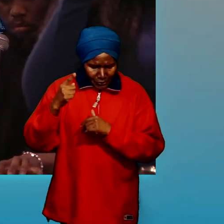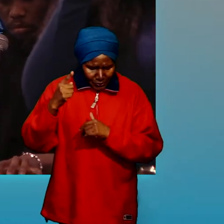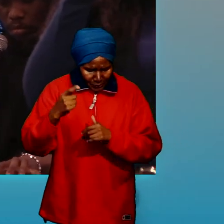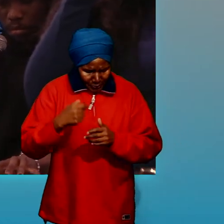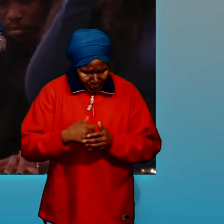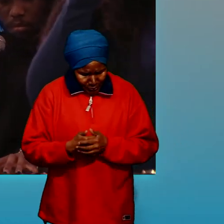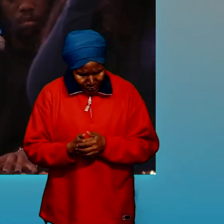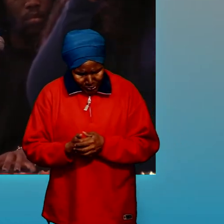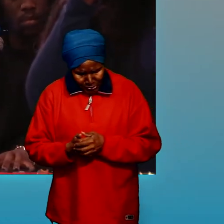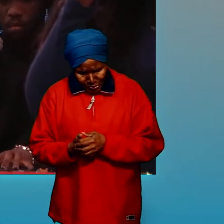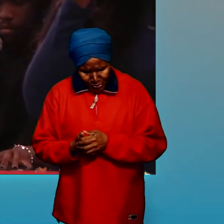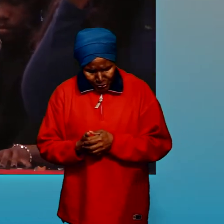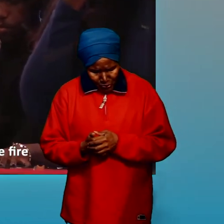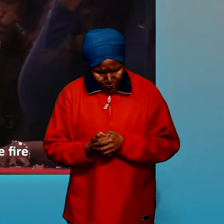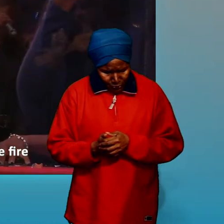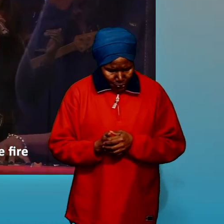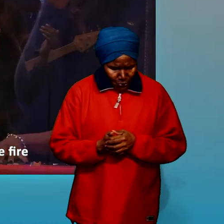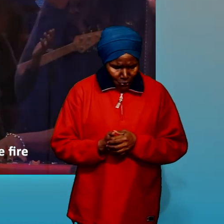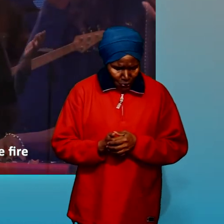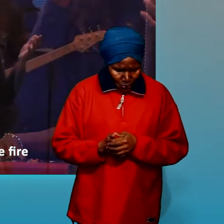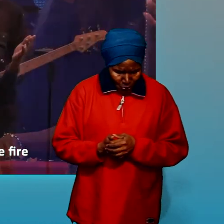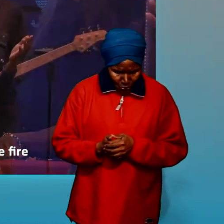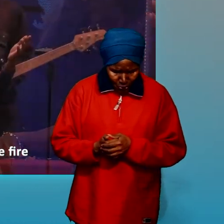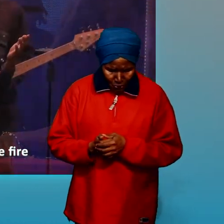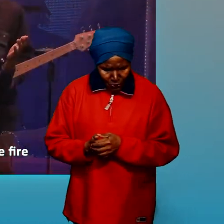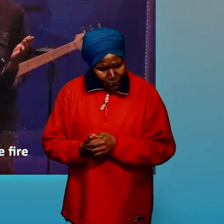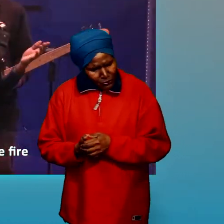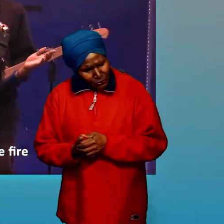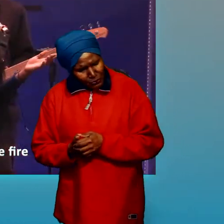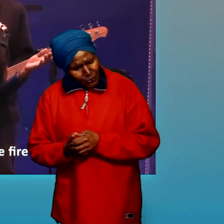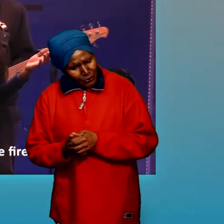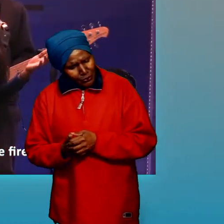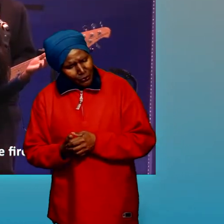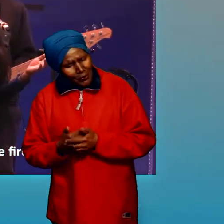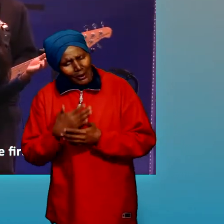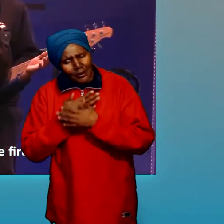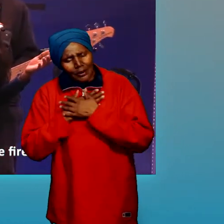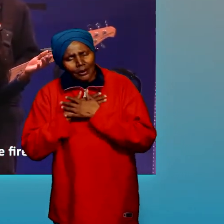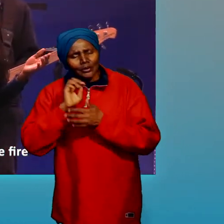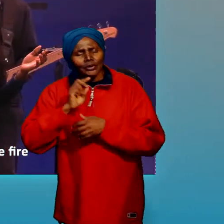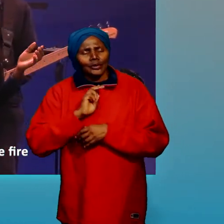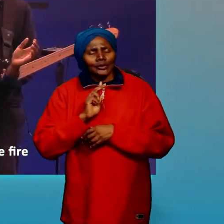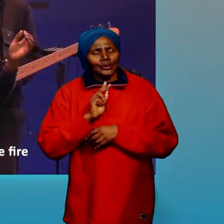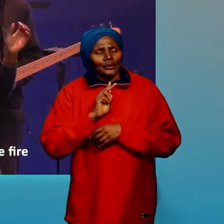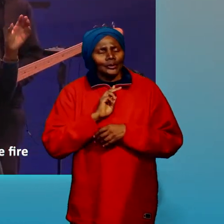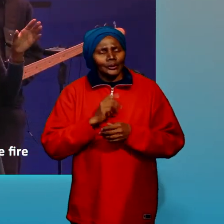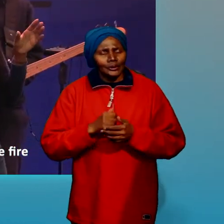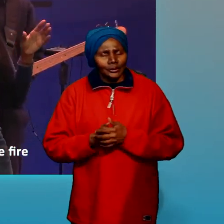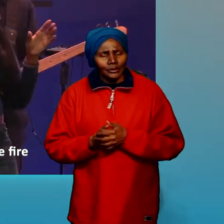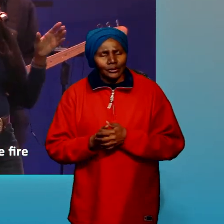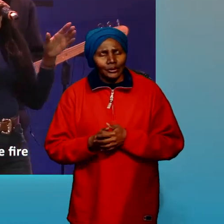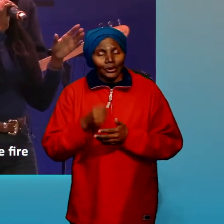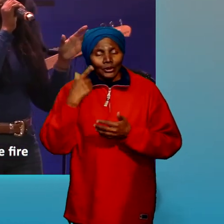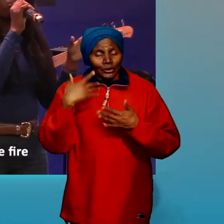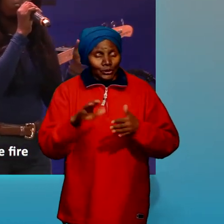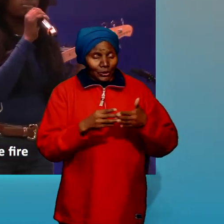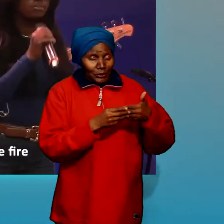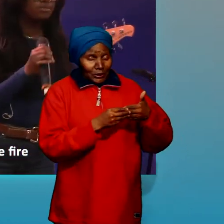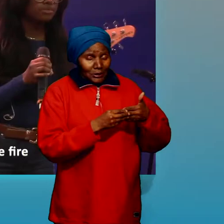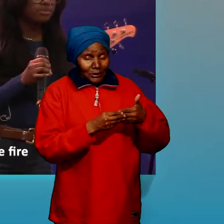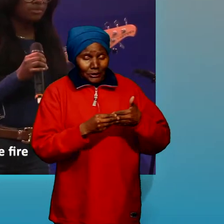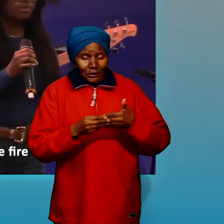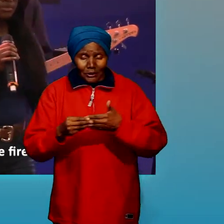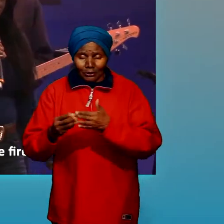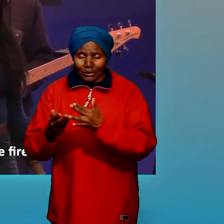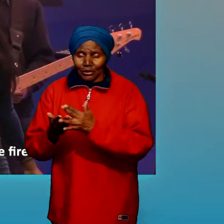of God. I love your voice. Oh boy. You have led me through. You